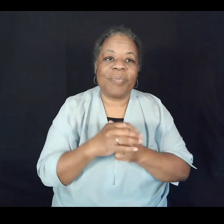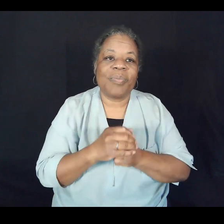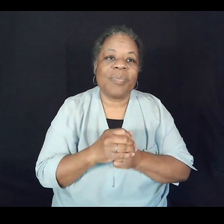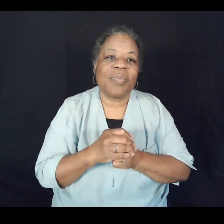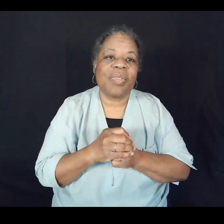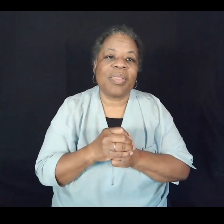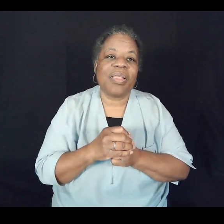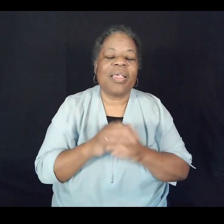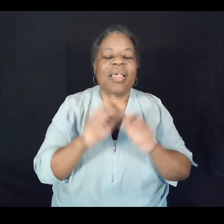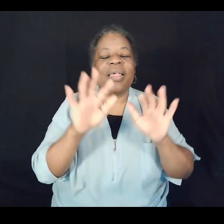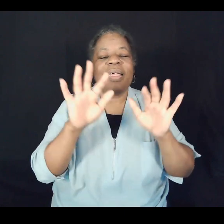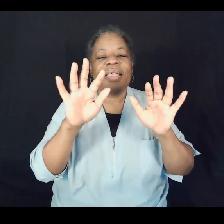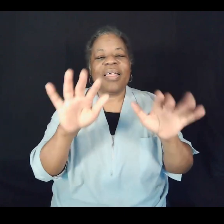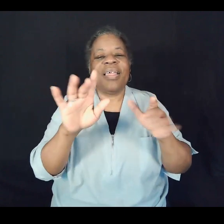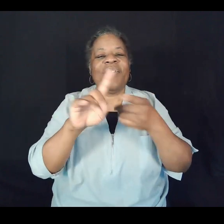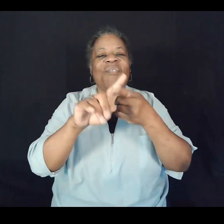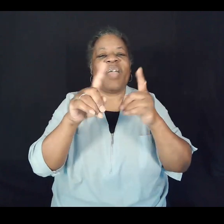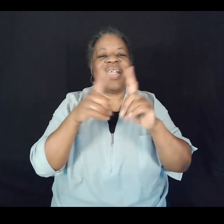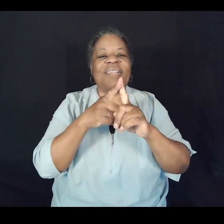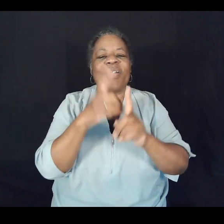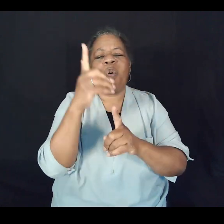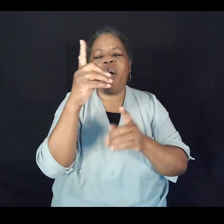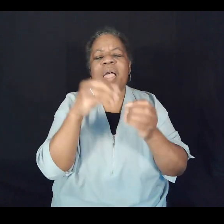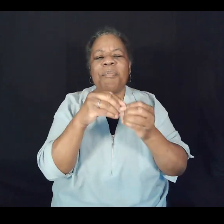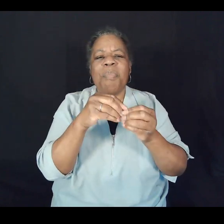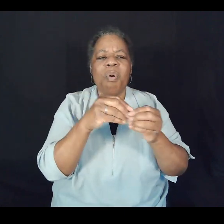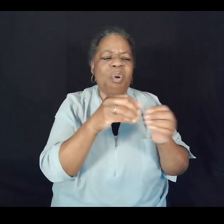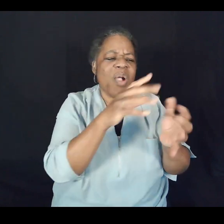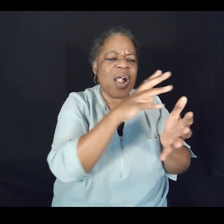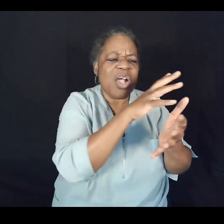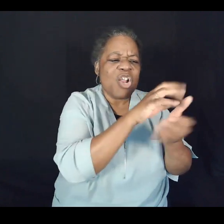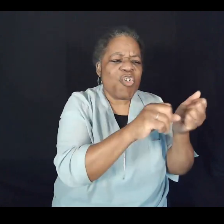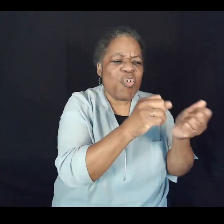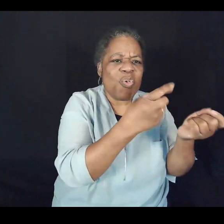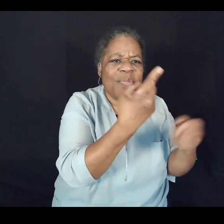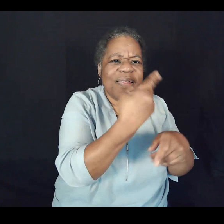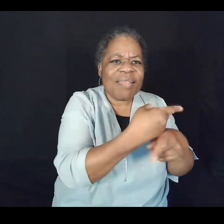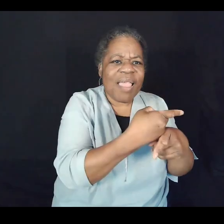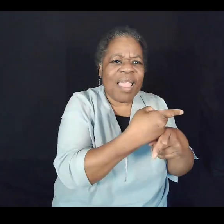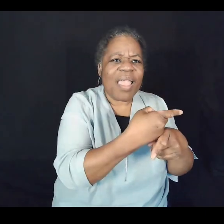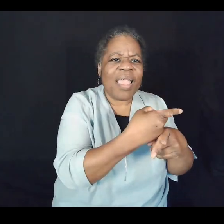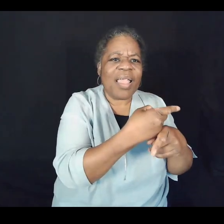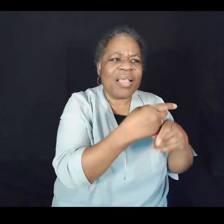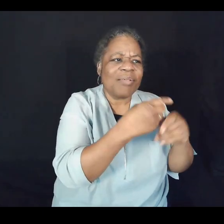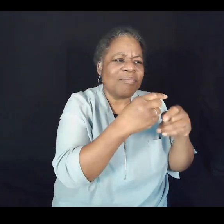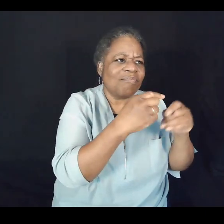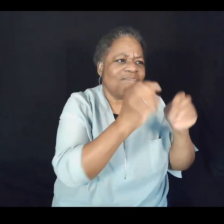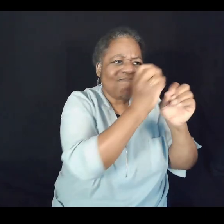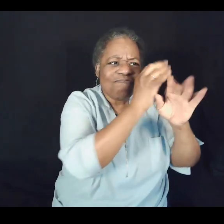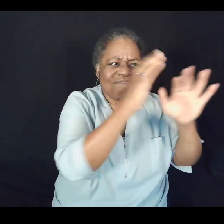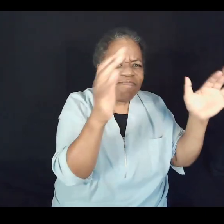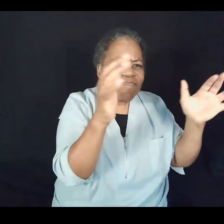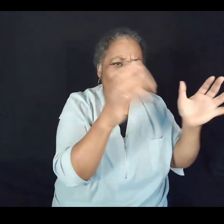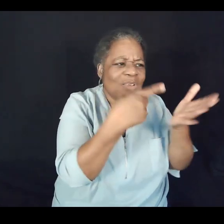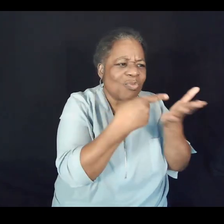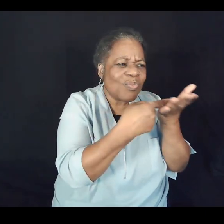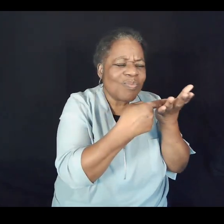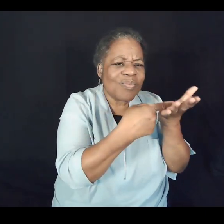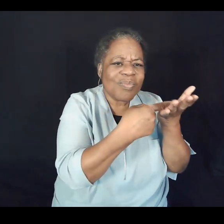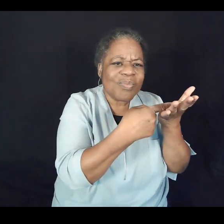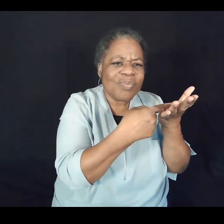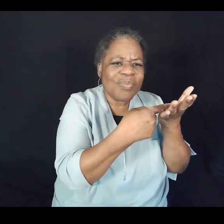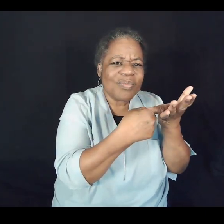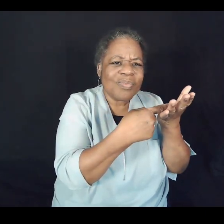Friends, there's one more doomsday scenario that I want to talk about. And that's the one that we make